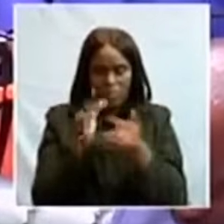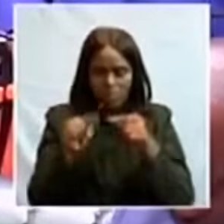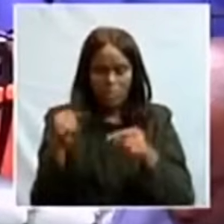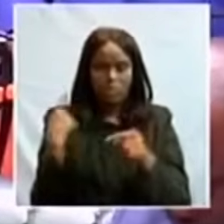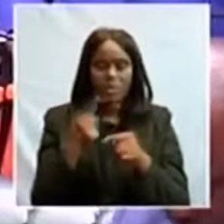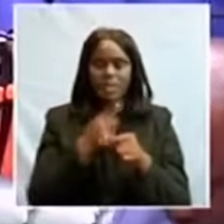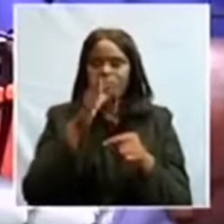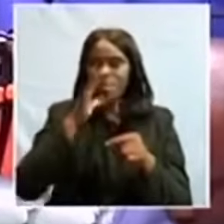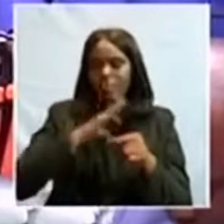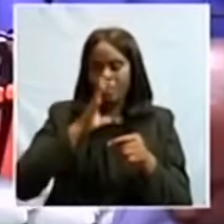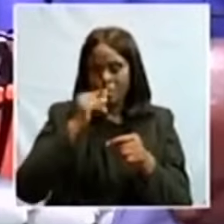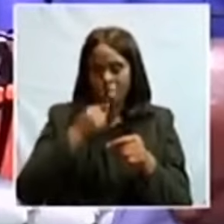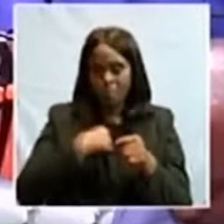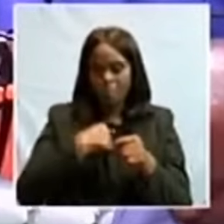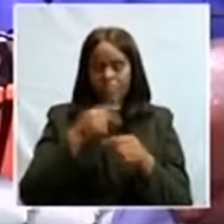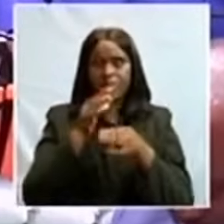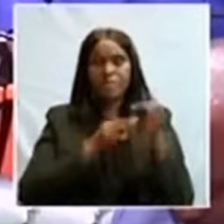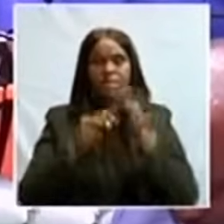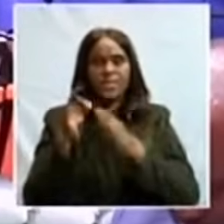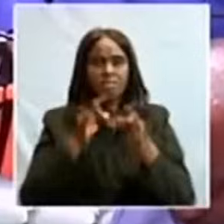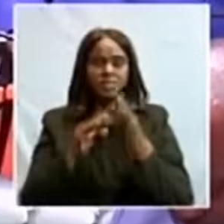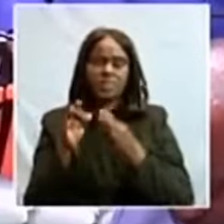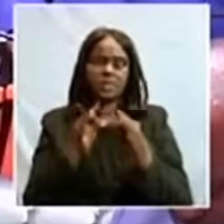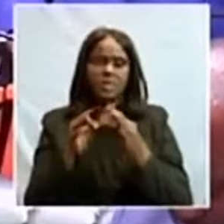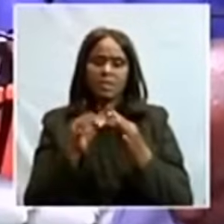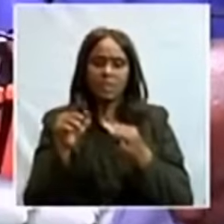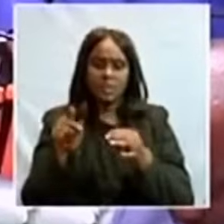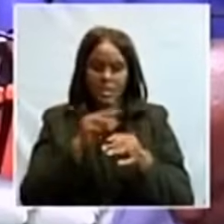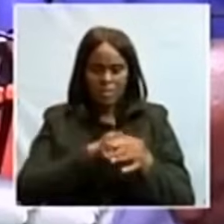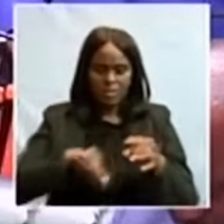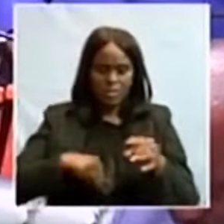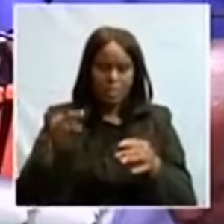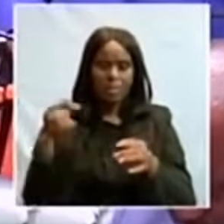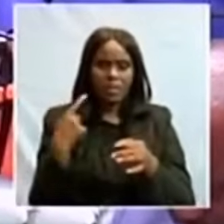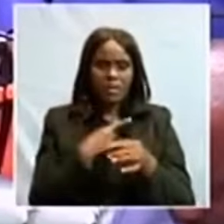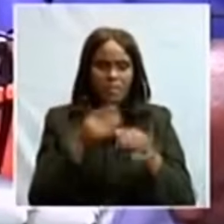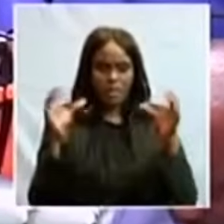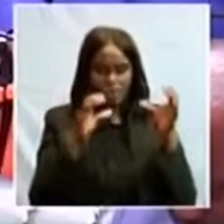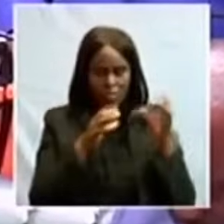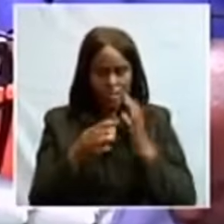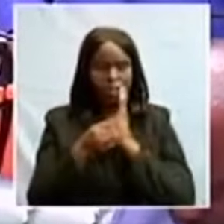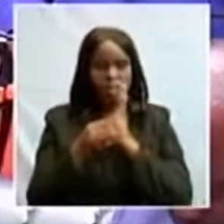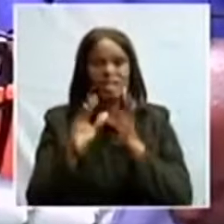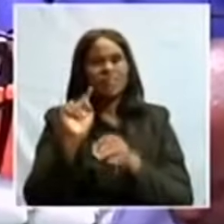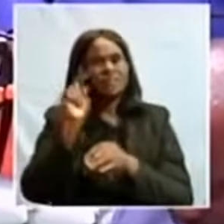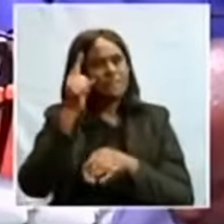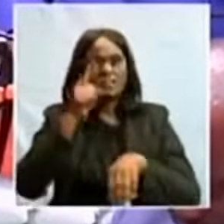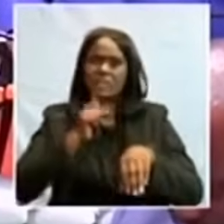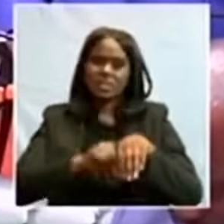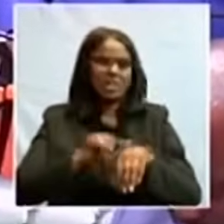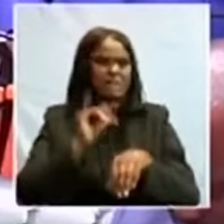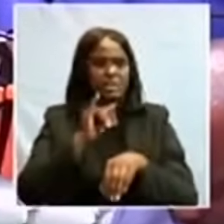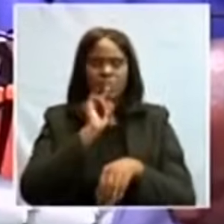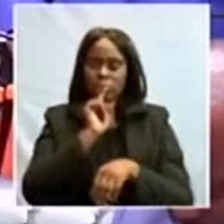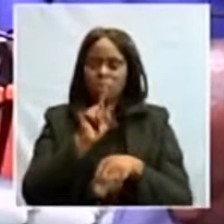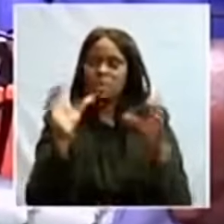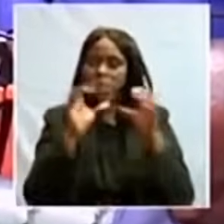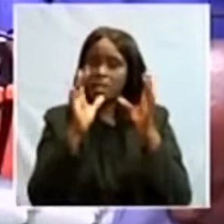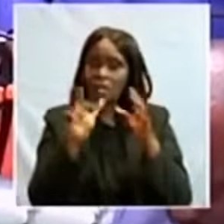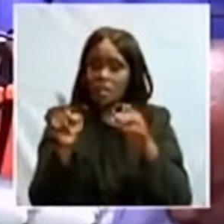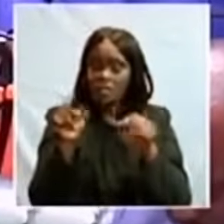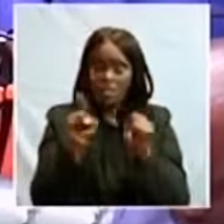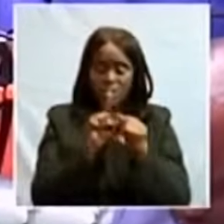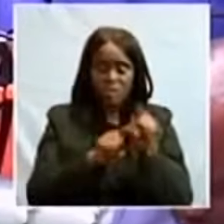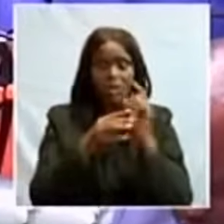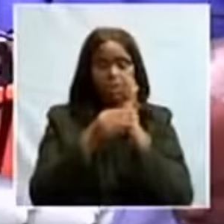Madam Speaker, I want to state that members of parliament are community leaders, first and foremost. Councillors are